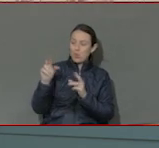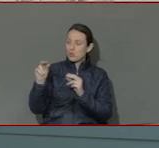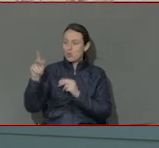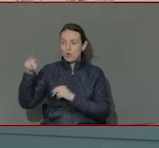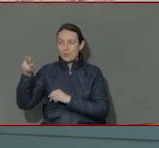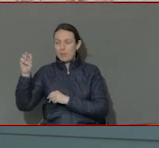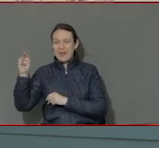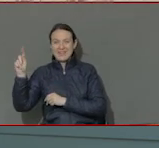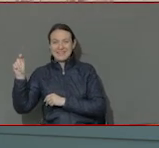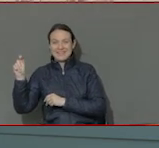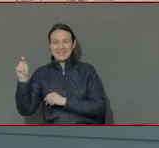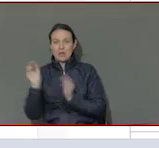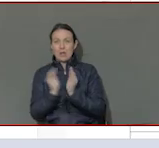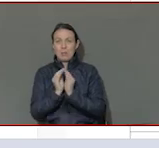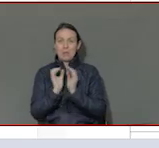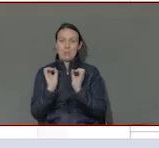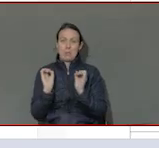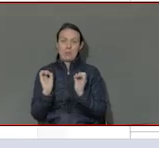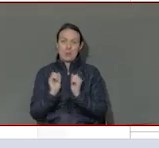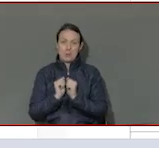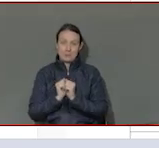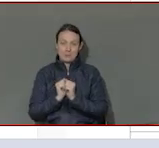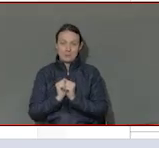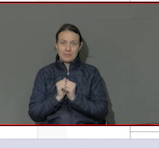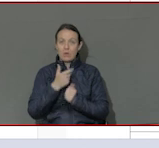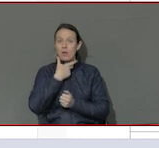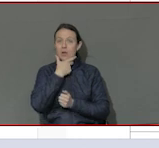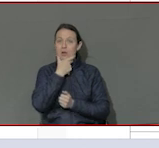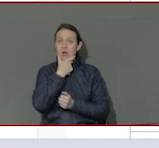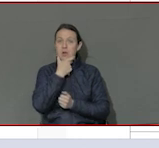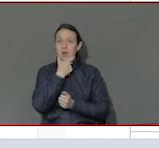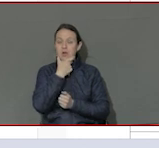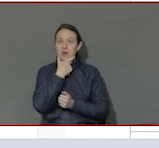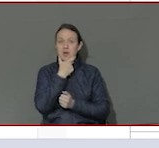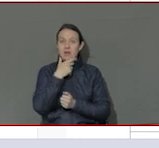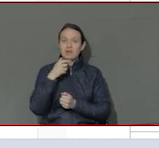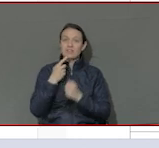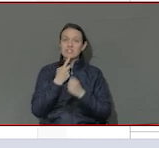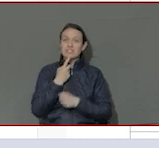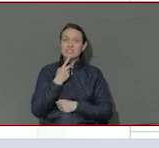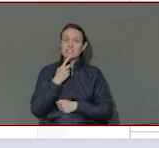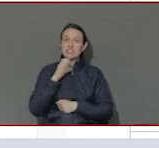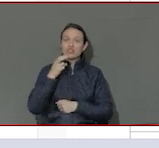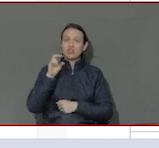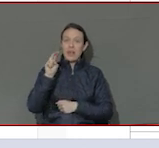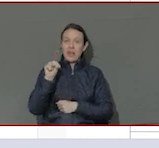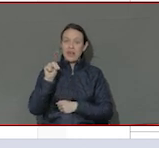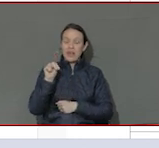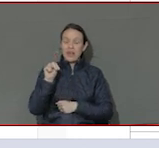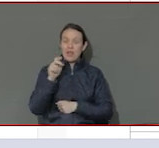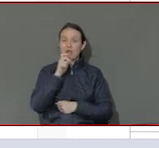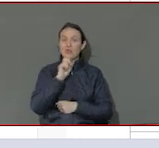ladies and gentlemen. Then for the lower jaw, in terms of the chin, I did mention that we